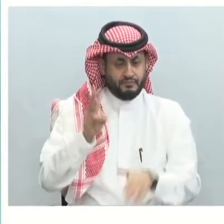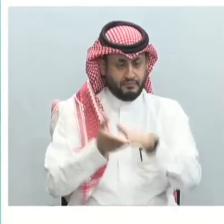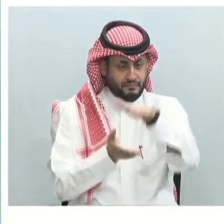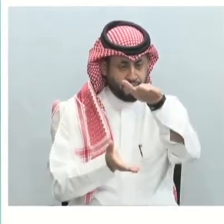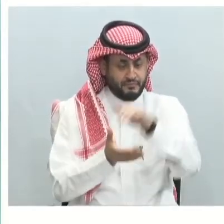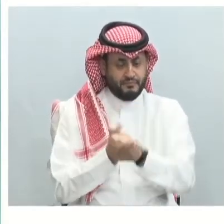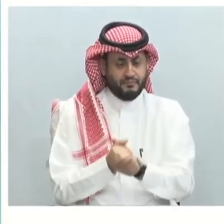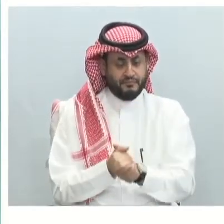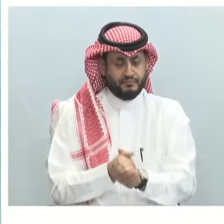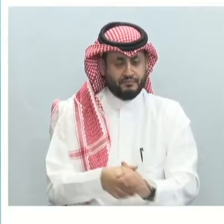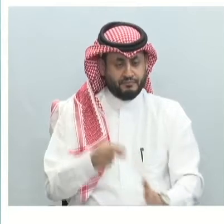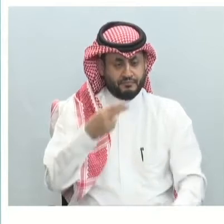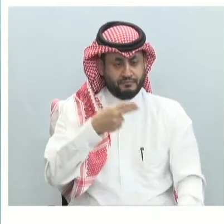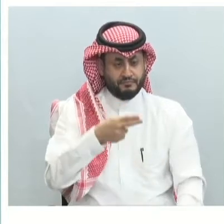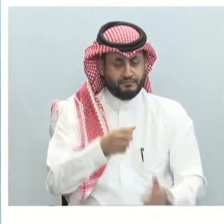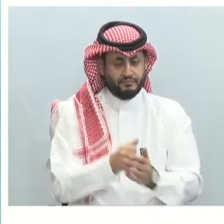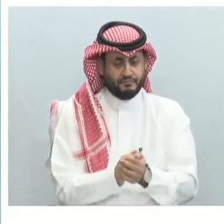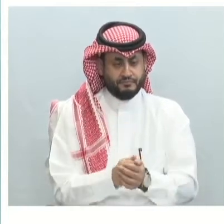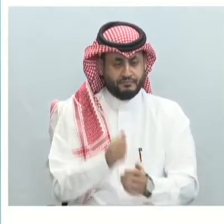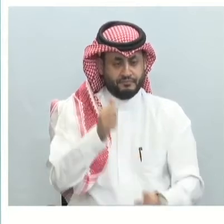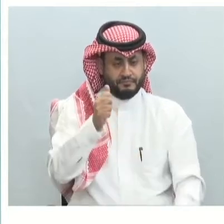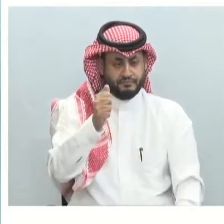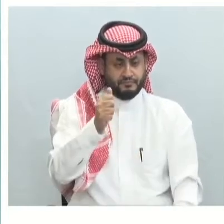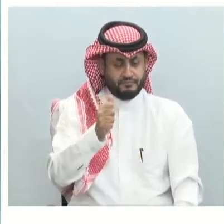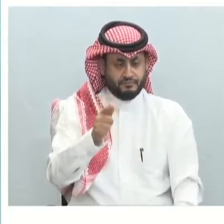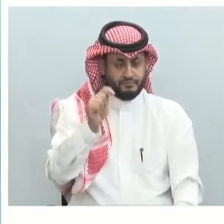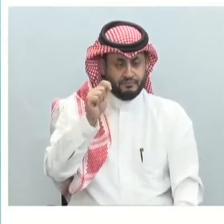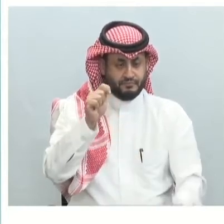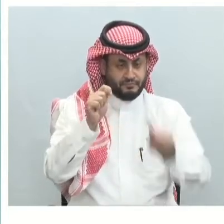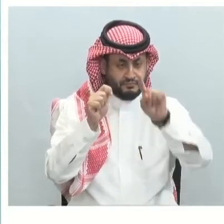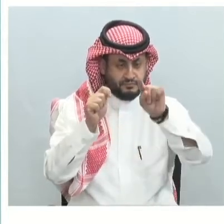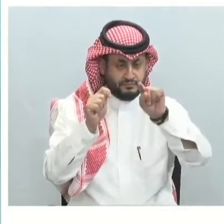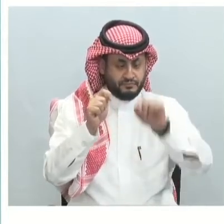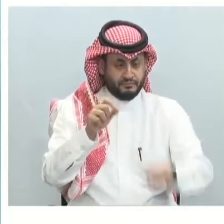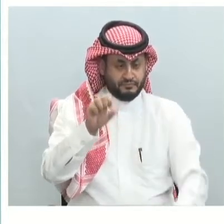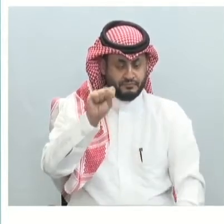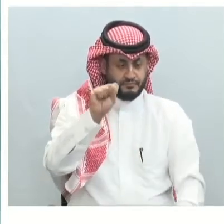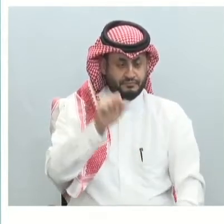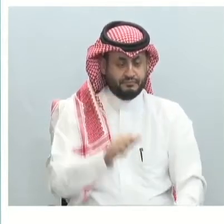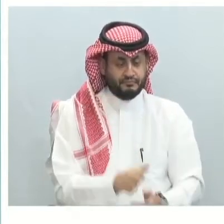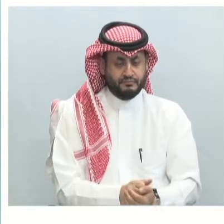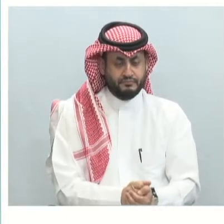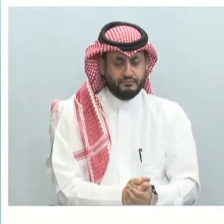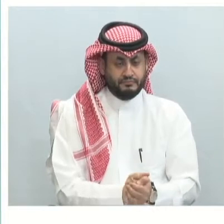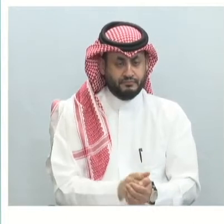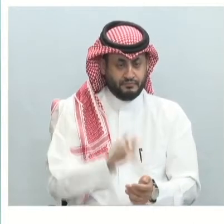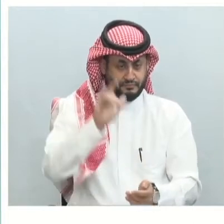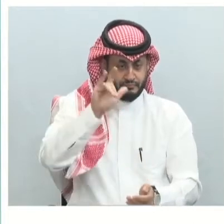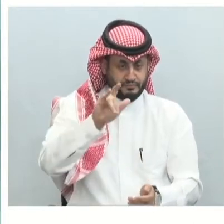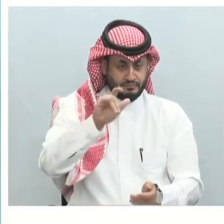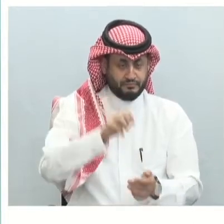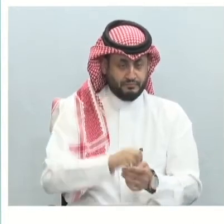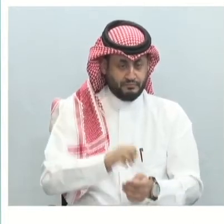W, H, A, T, apostrophe S,